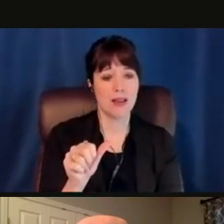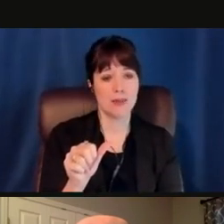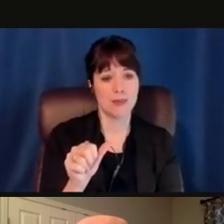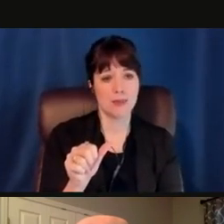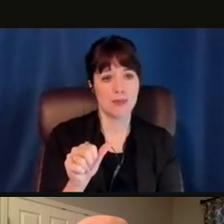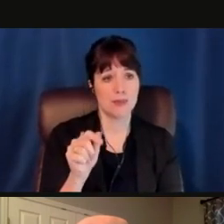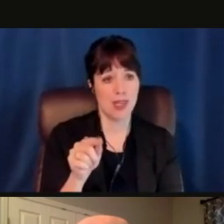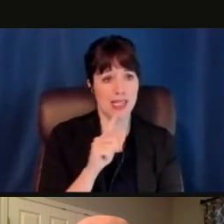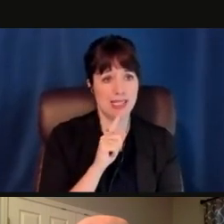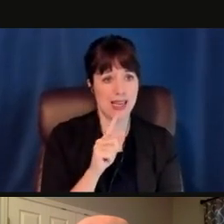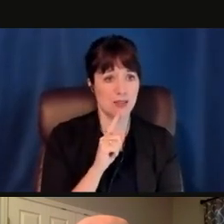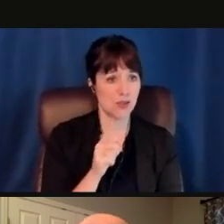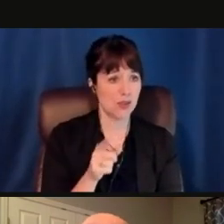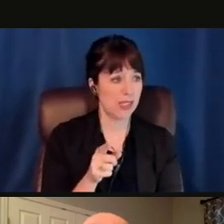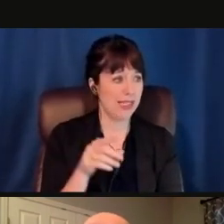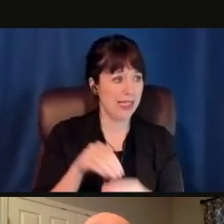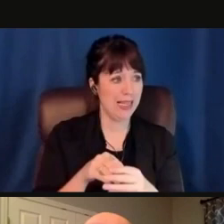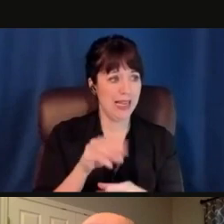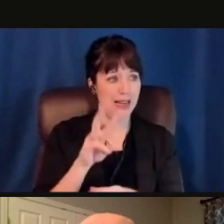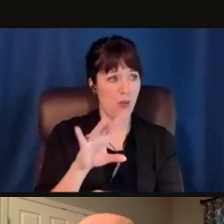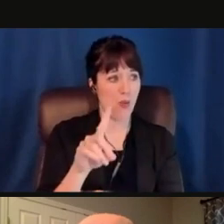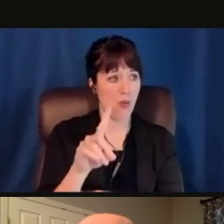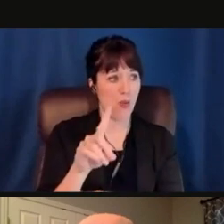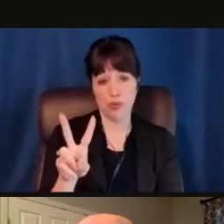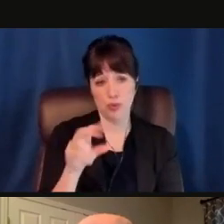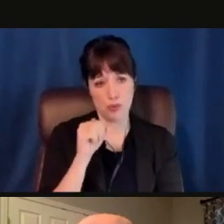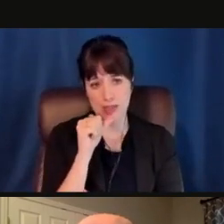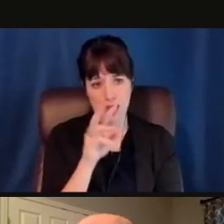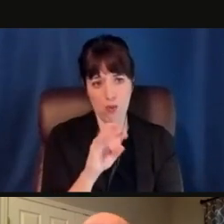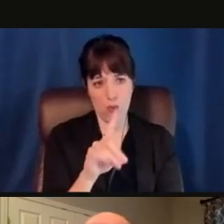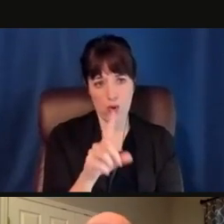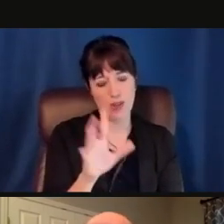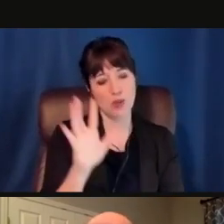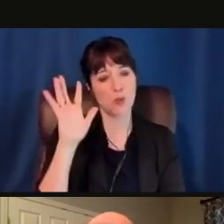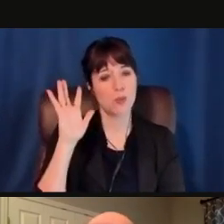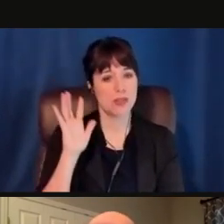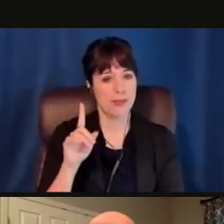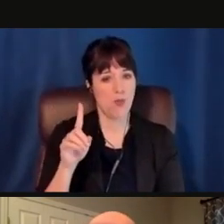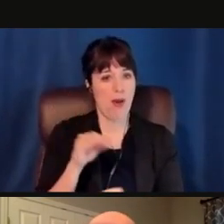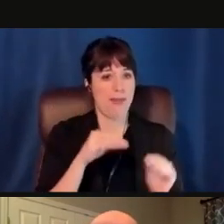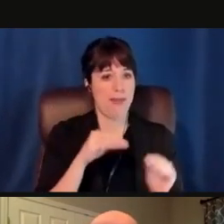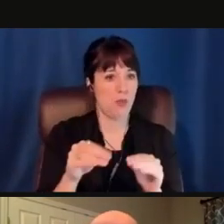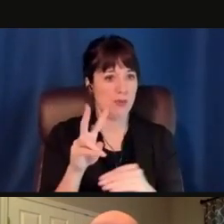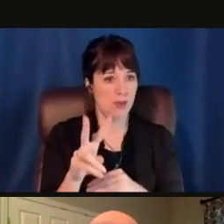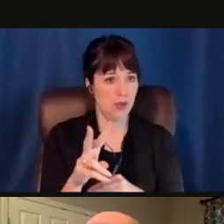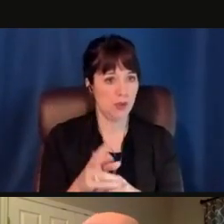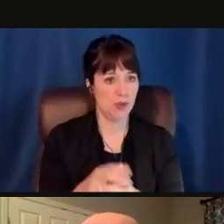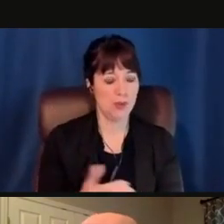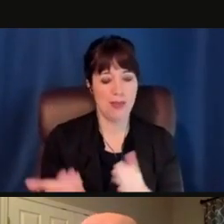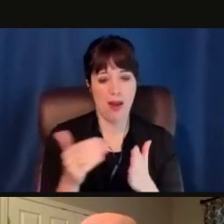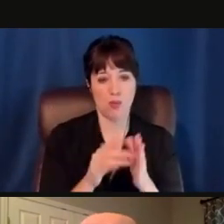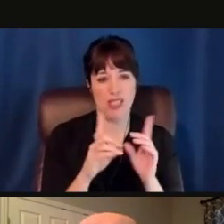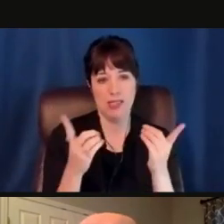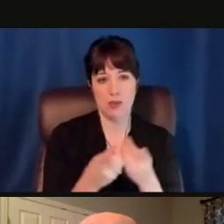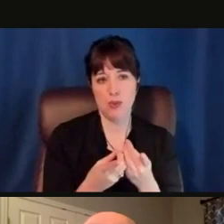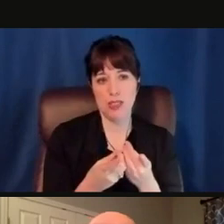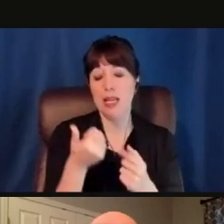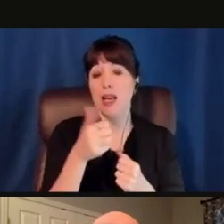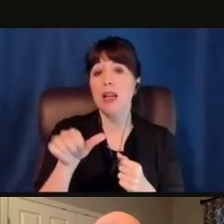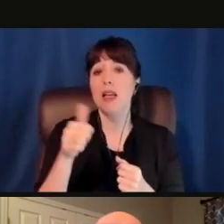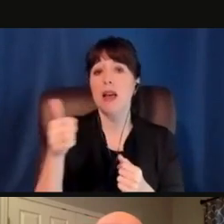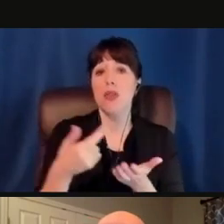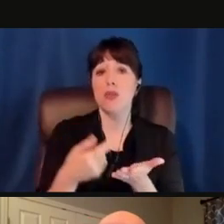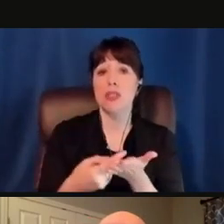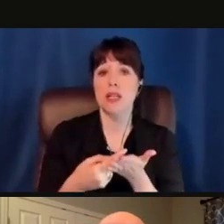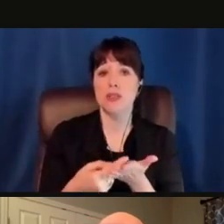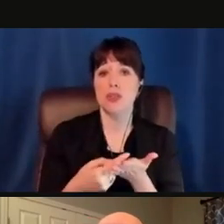is actually in Ward 2, not Ward 1. It used to be in Ward 1, but it got moved in our redistricting. Is there any other discussion?